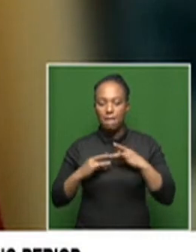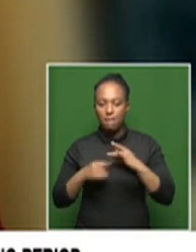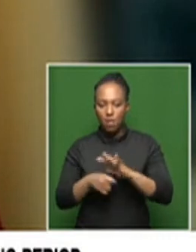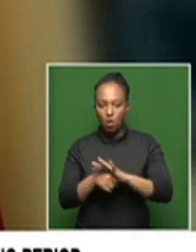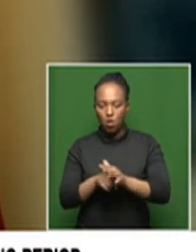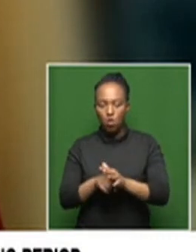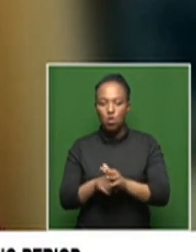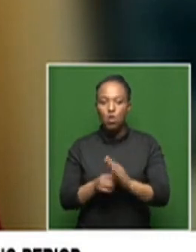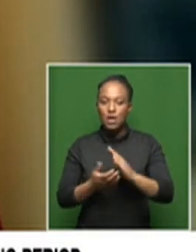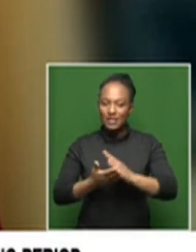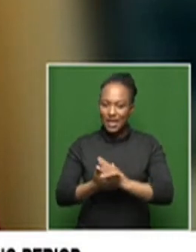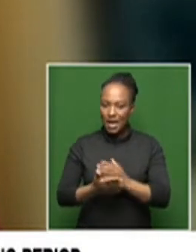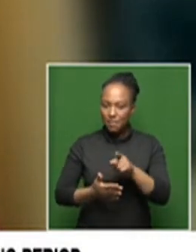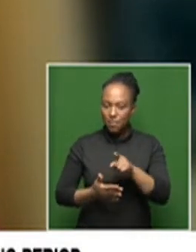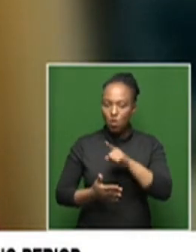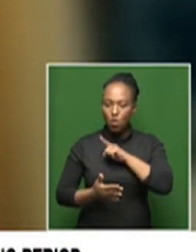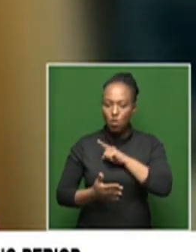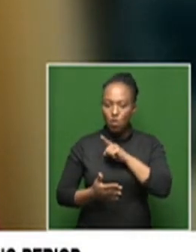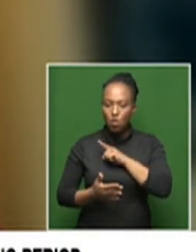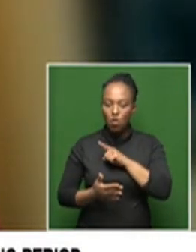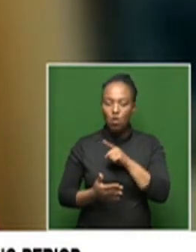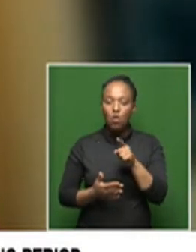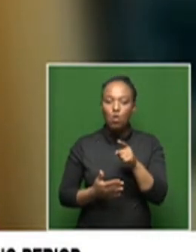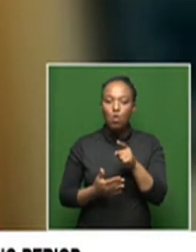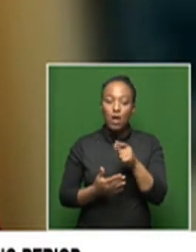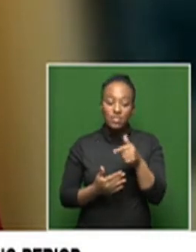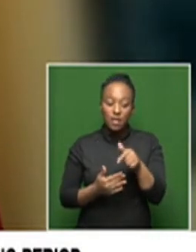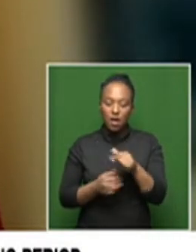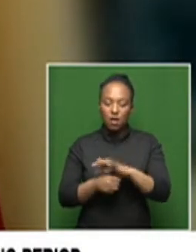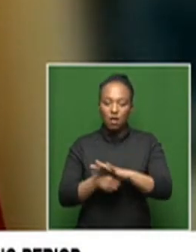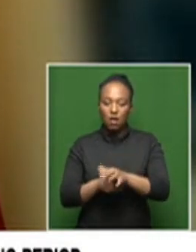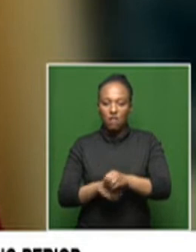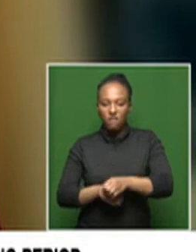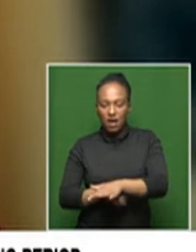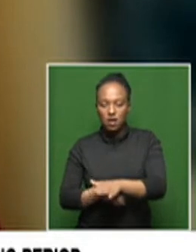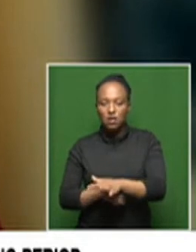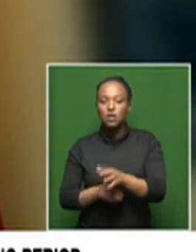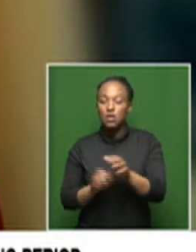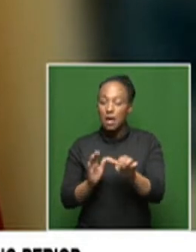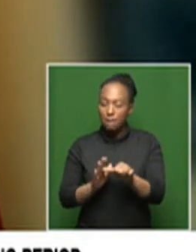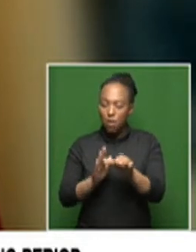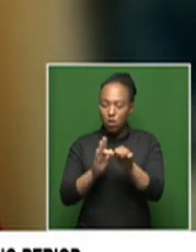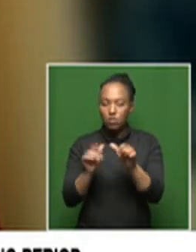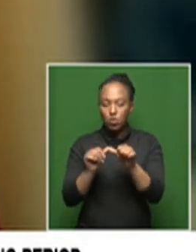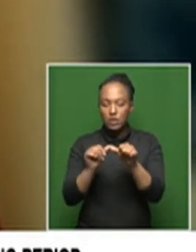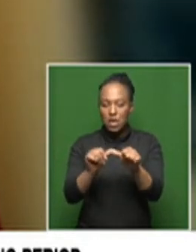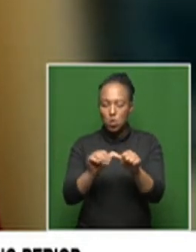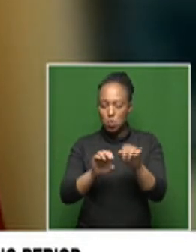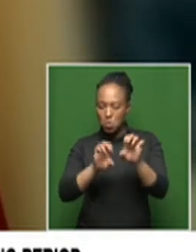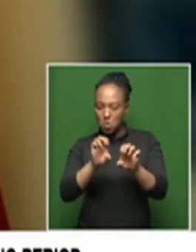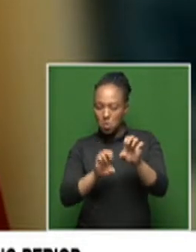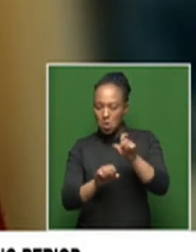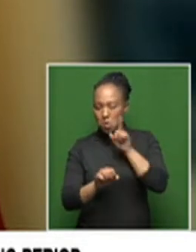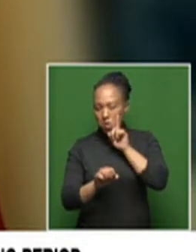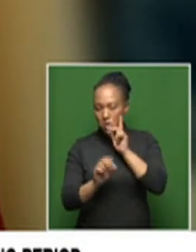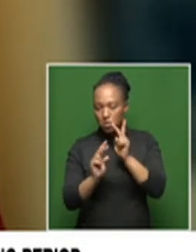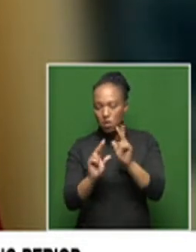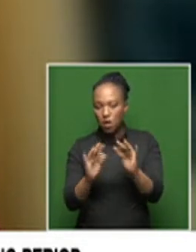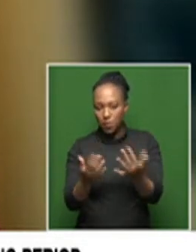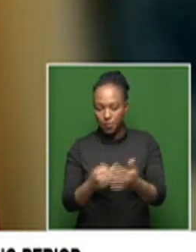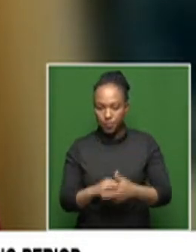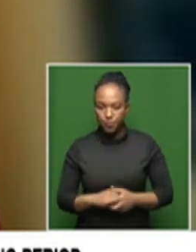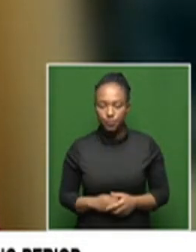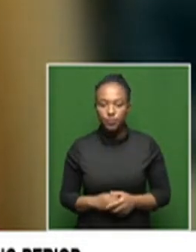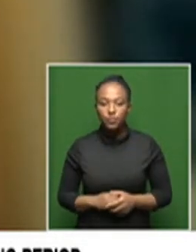breakthrough infections have been due to our beta variant. And so it's very important for us to continue to evaluate that. As you